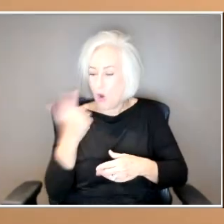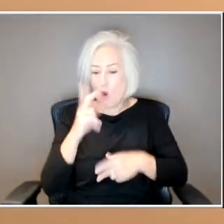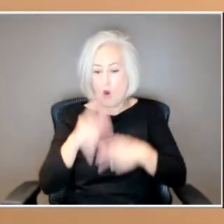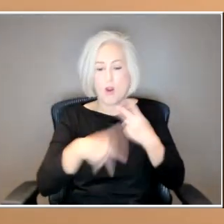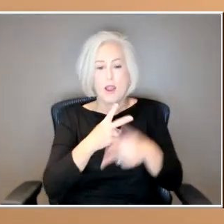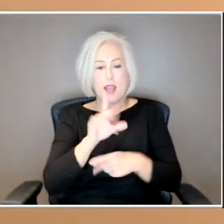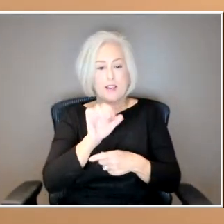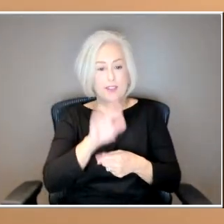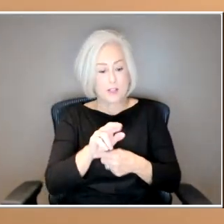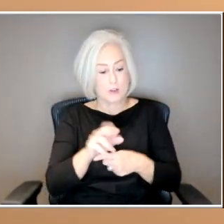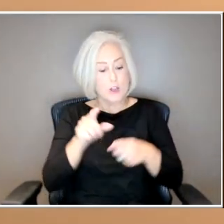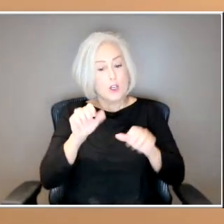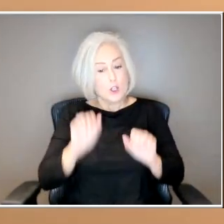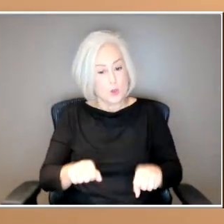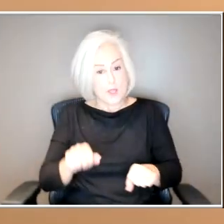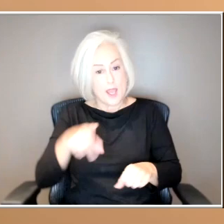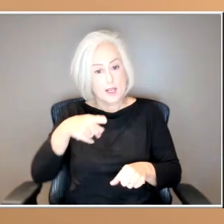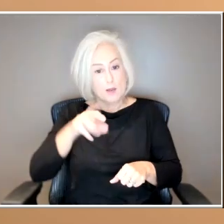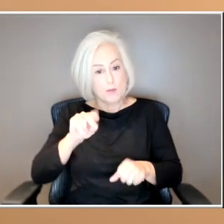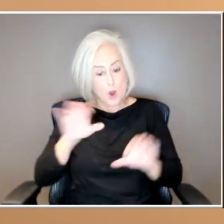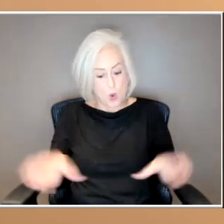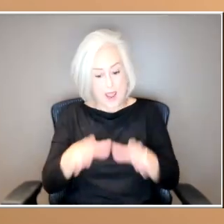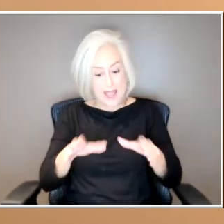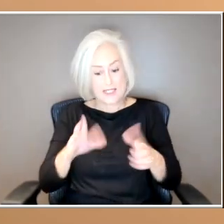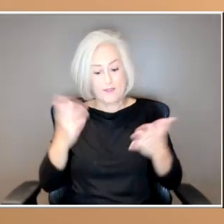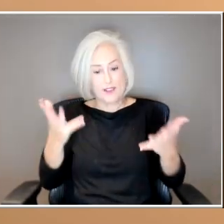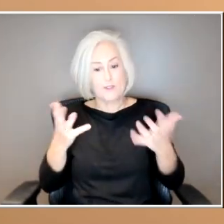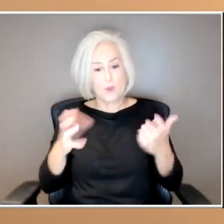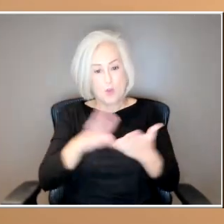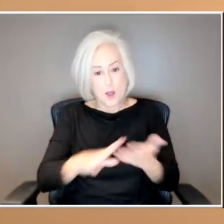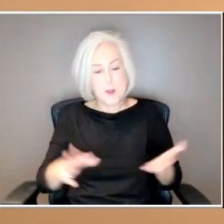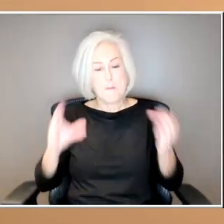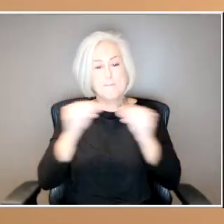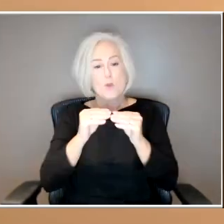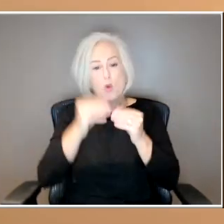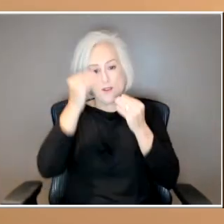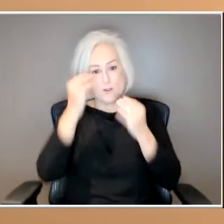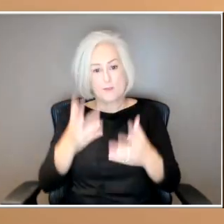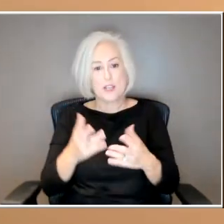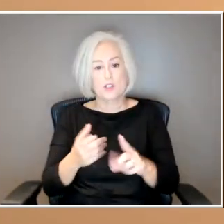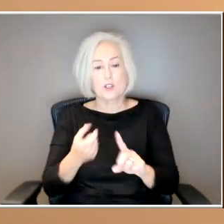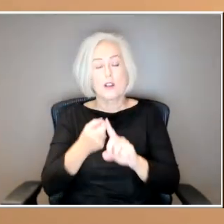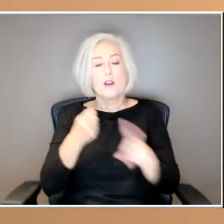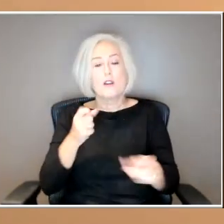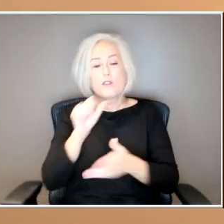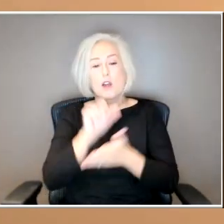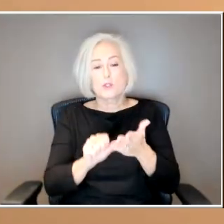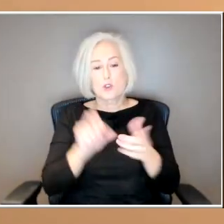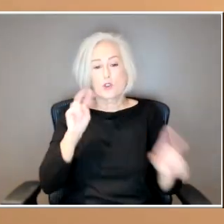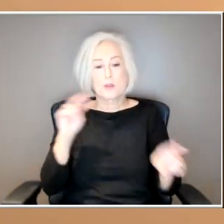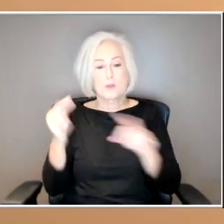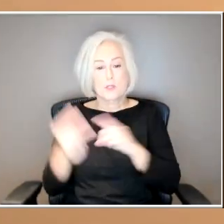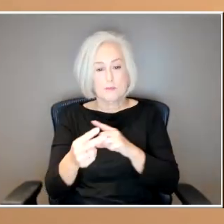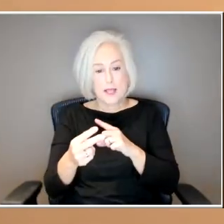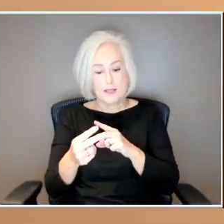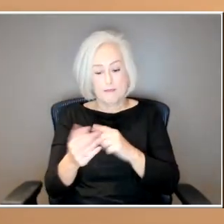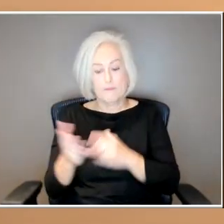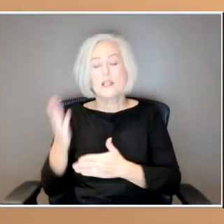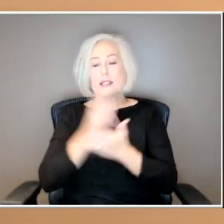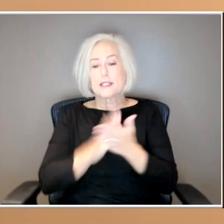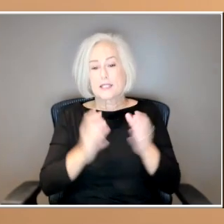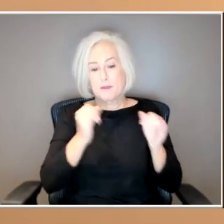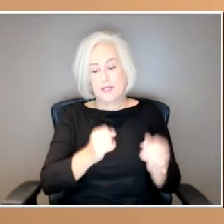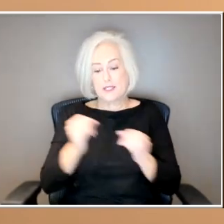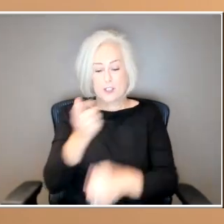health by getting some more information if that's what you're interested in. And from a surgery standpoint, there are certain individuals who definitely